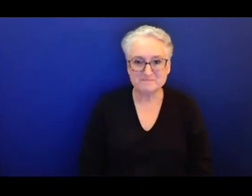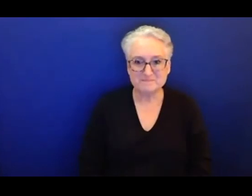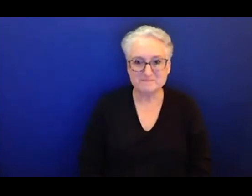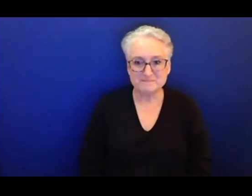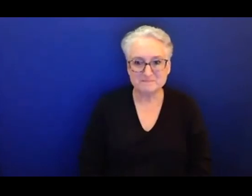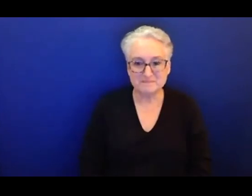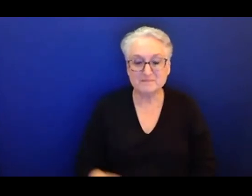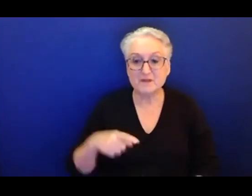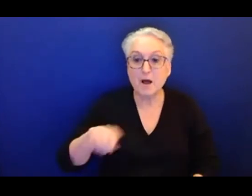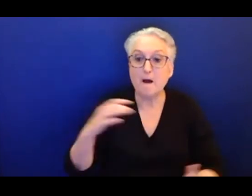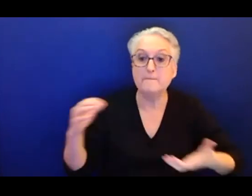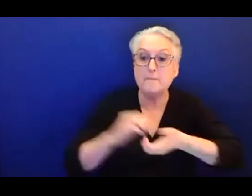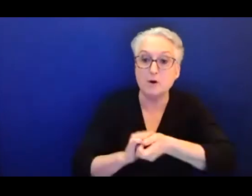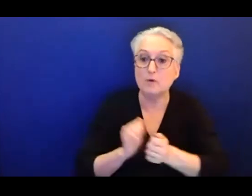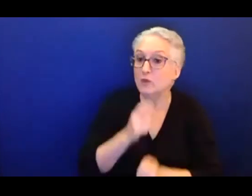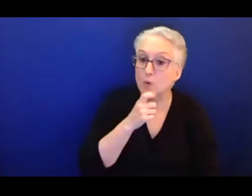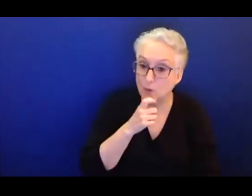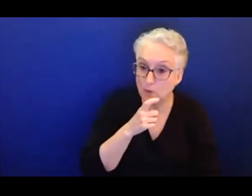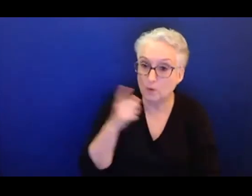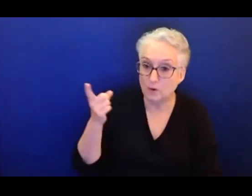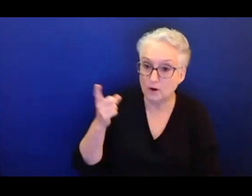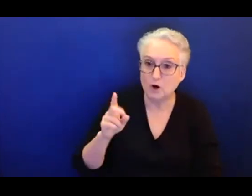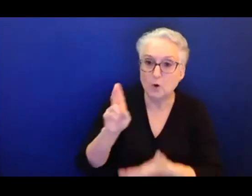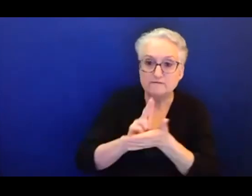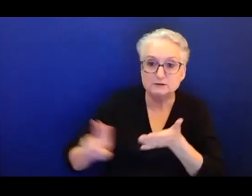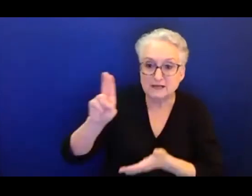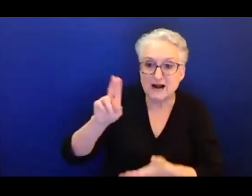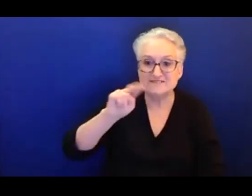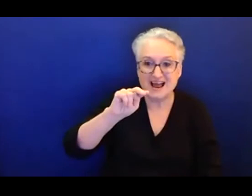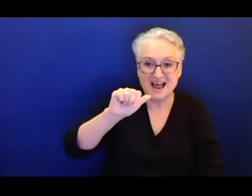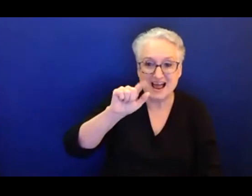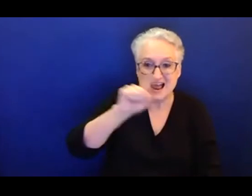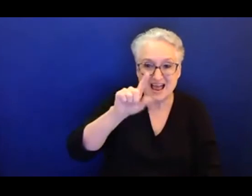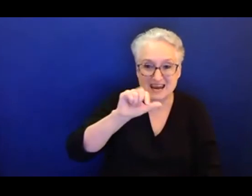and students to make sure that the youth voice is being heard.